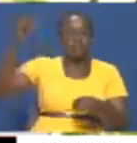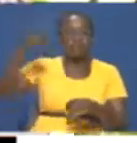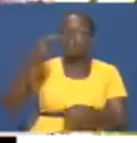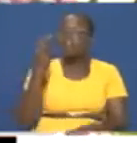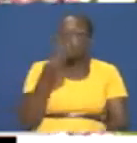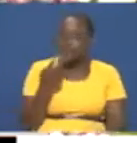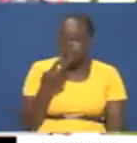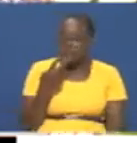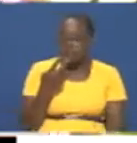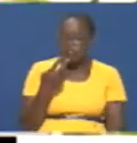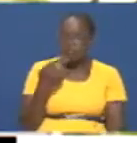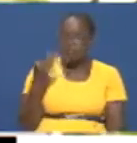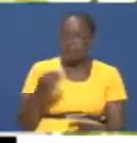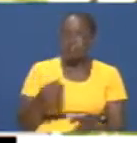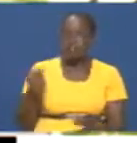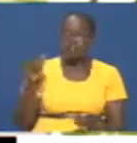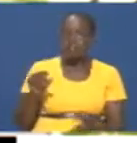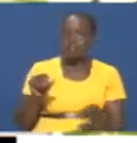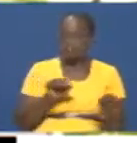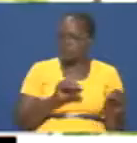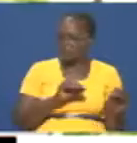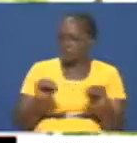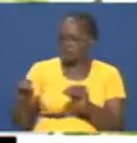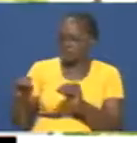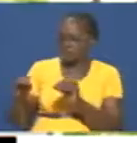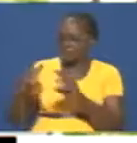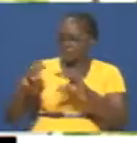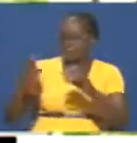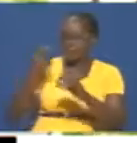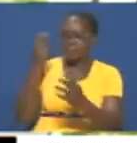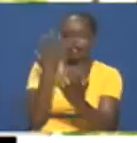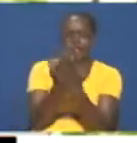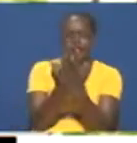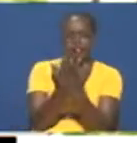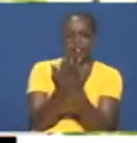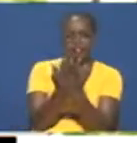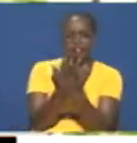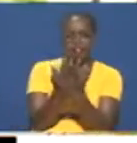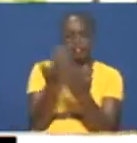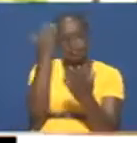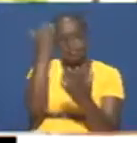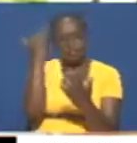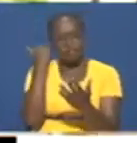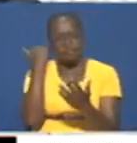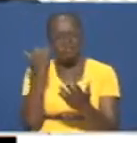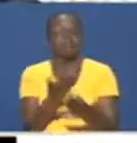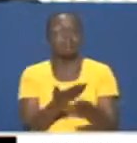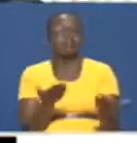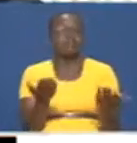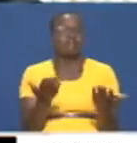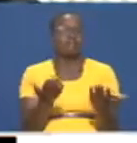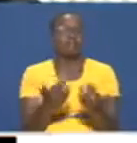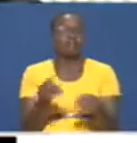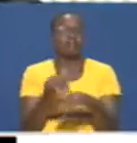Na kama huyo mtu alihama hapa atafutwe akamatwe. Ashtakiwe kwa sababu angalia ile mali inapotea.